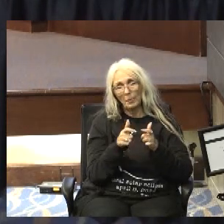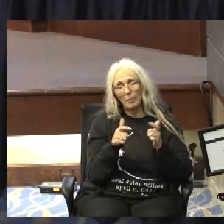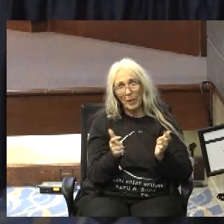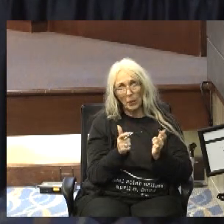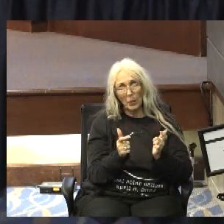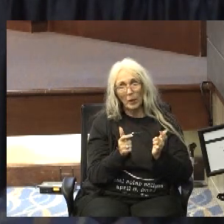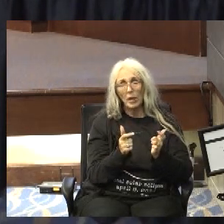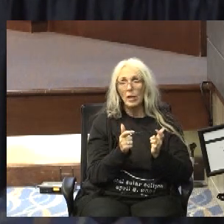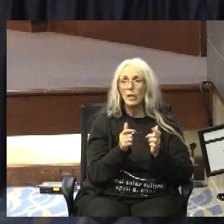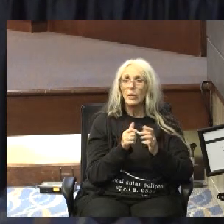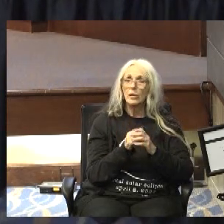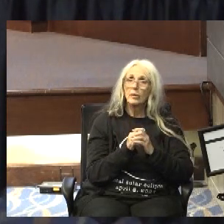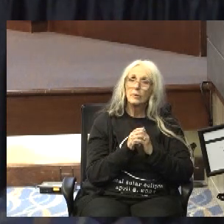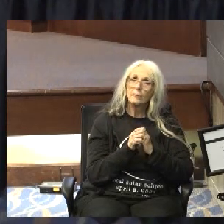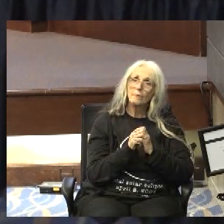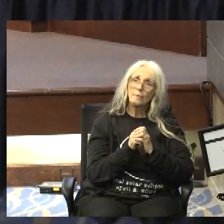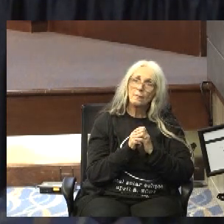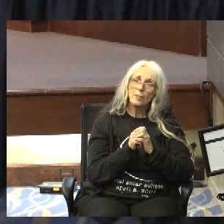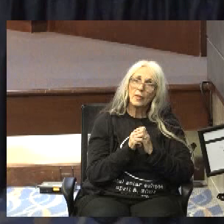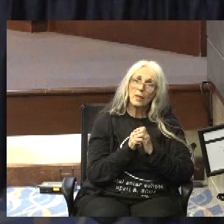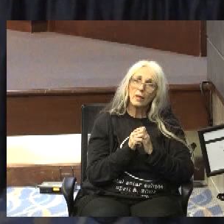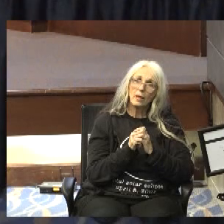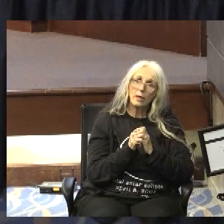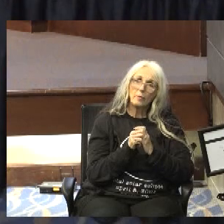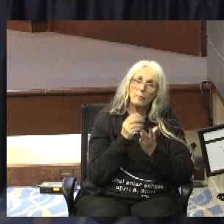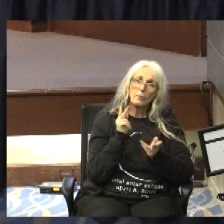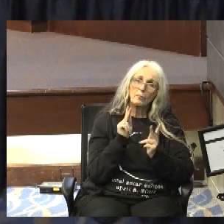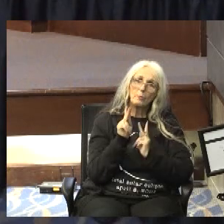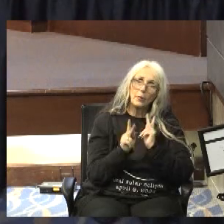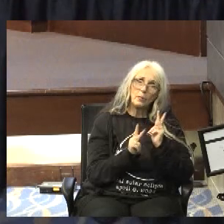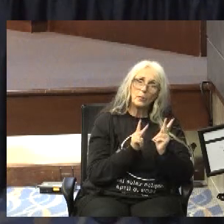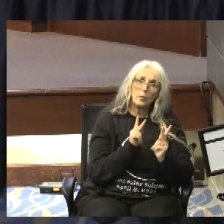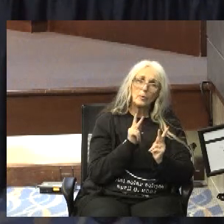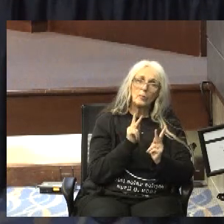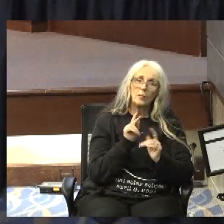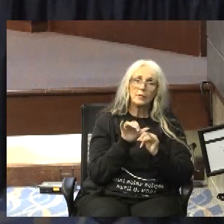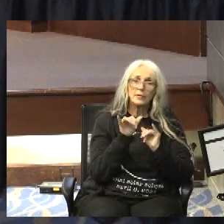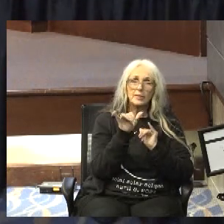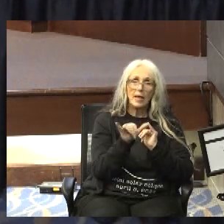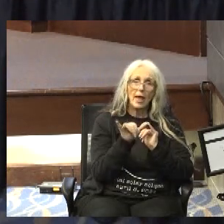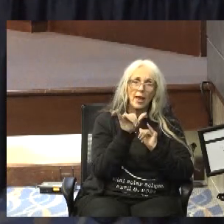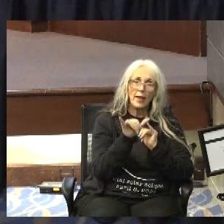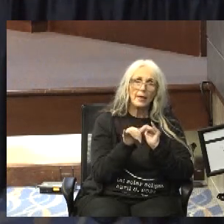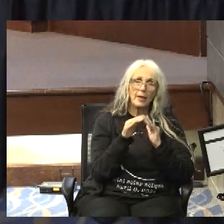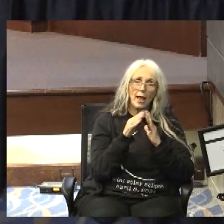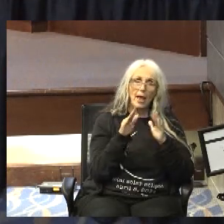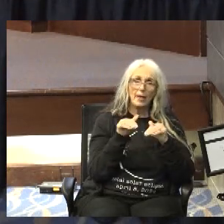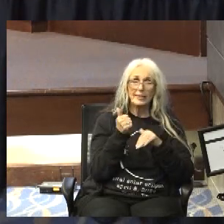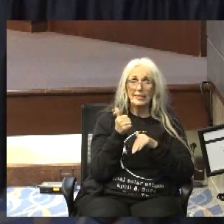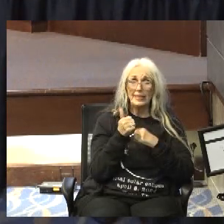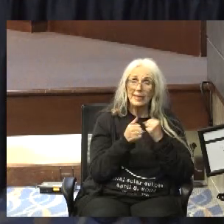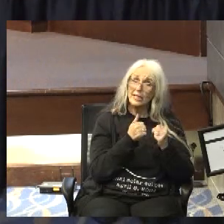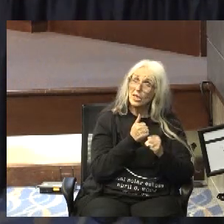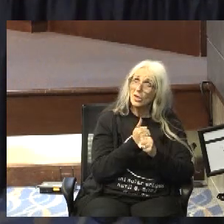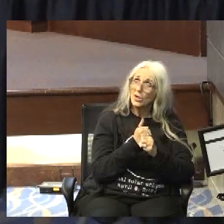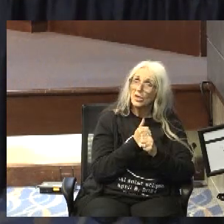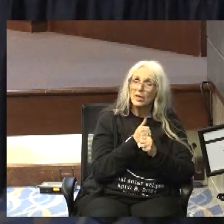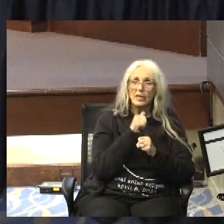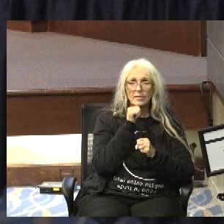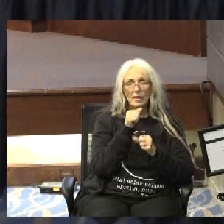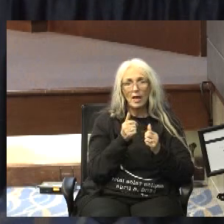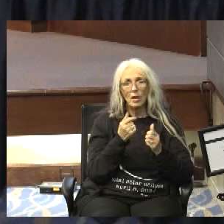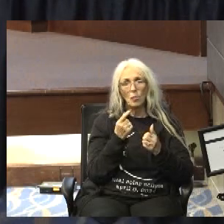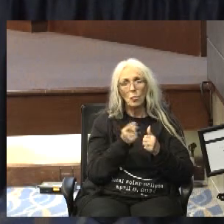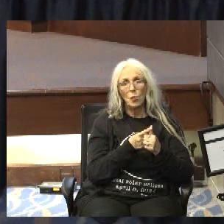the end. And I want to say there are probably 10 years of that, roughly. So it's not, you know, it's not a one